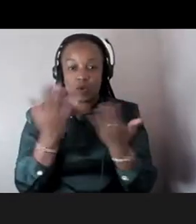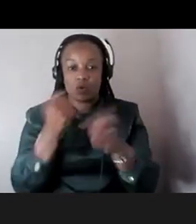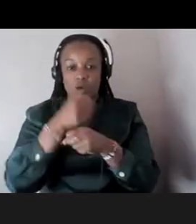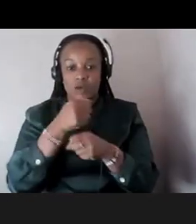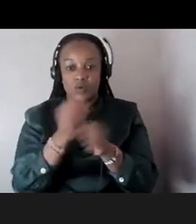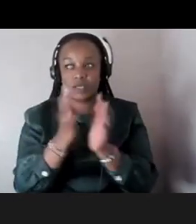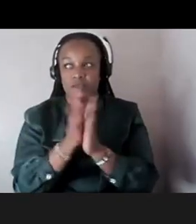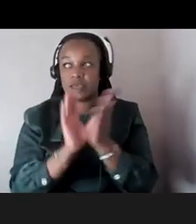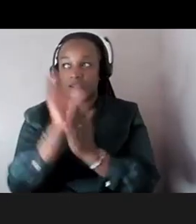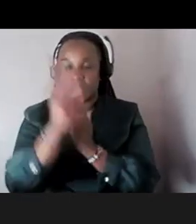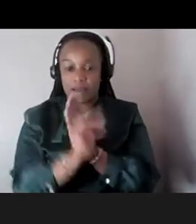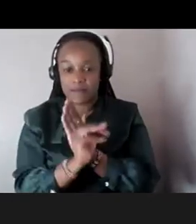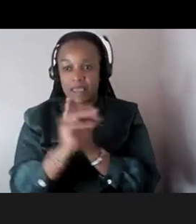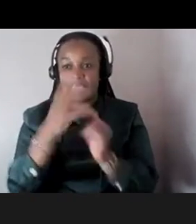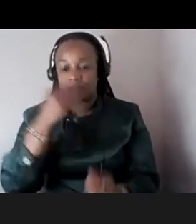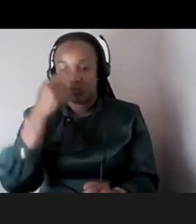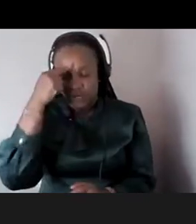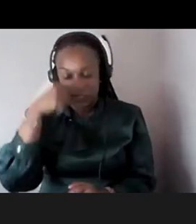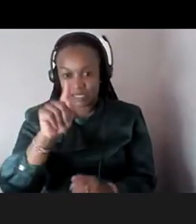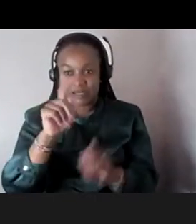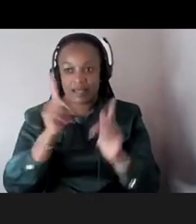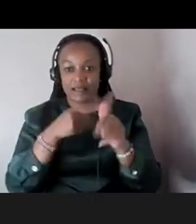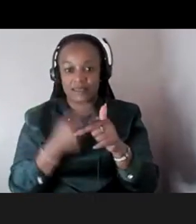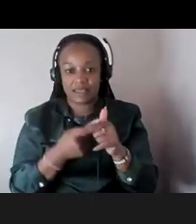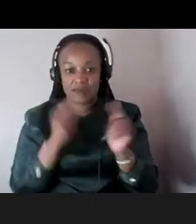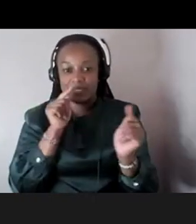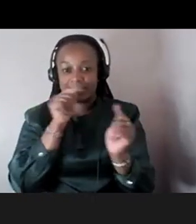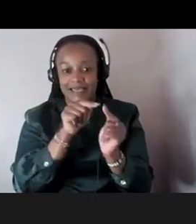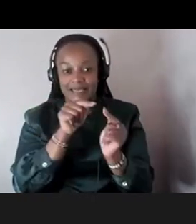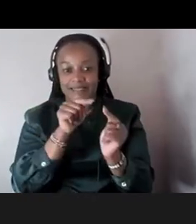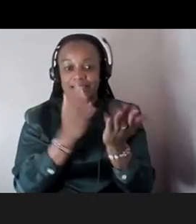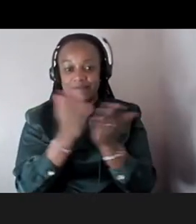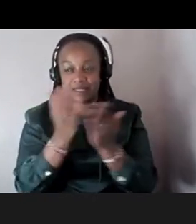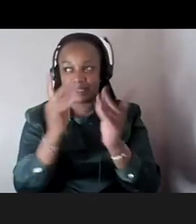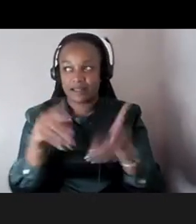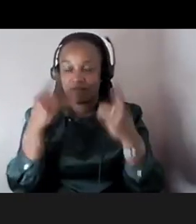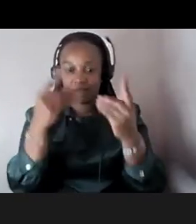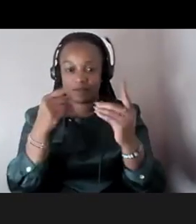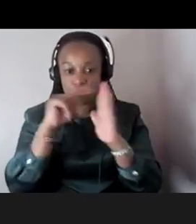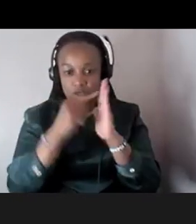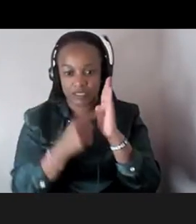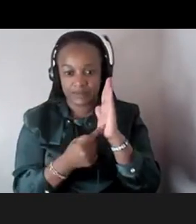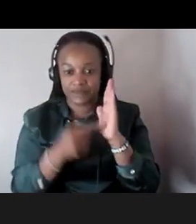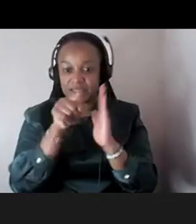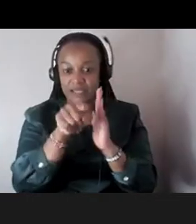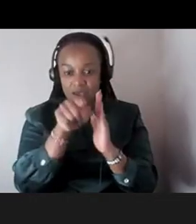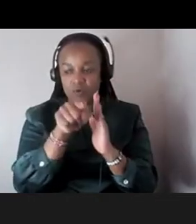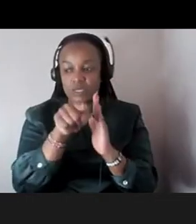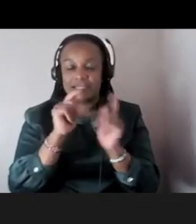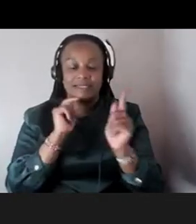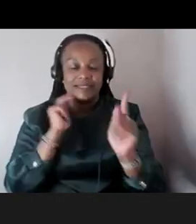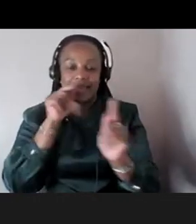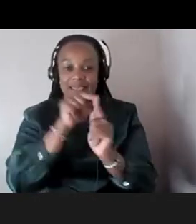and policies, and then we target the service delivery points. And here we target healthcare workers who are